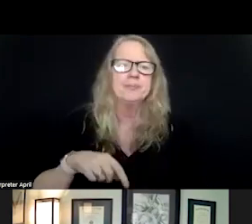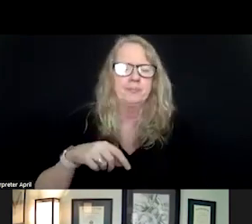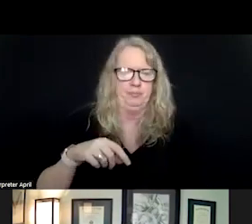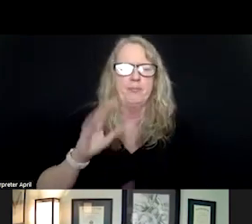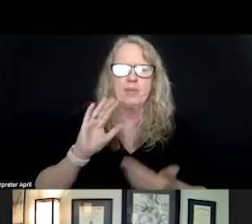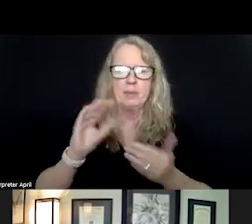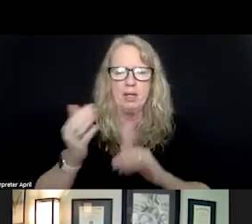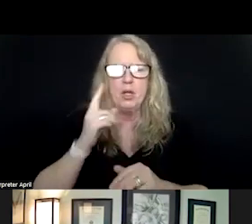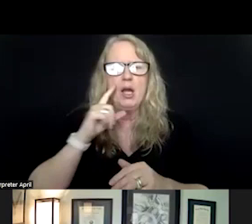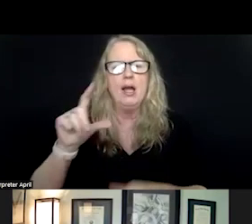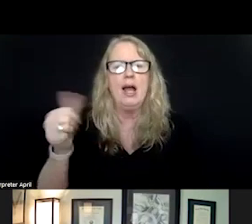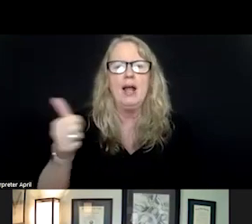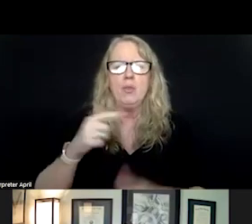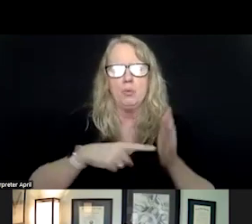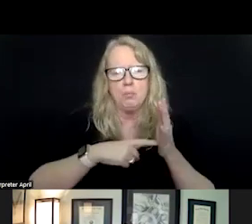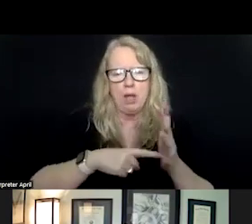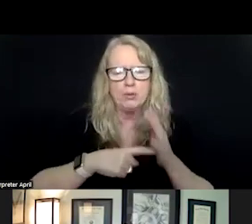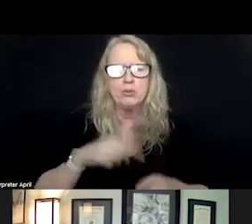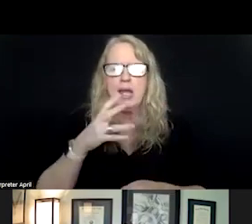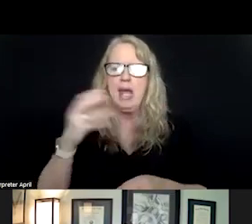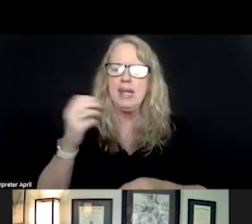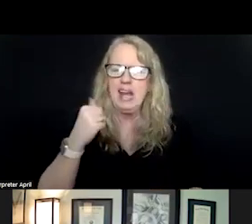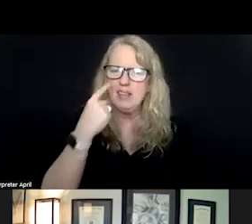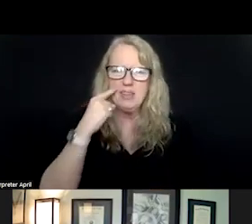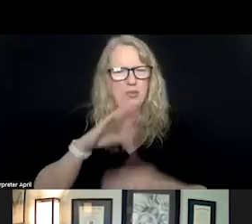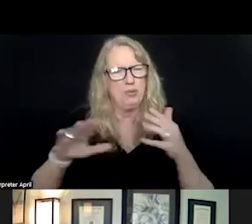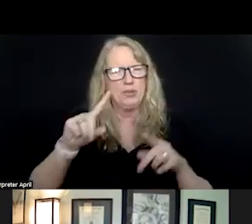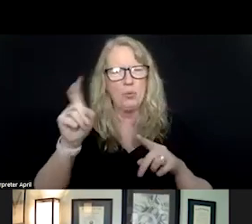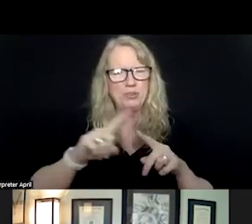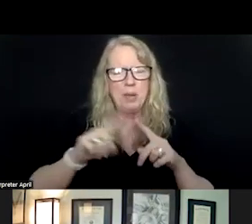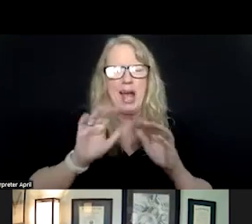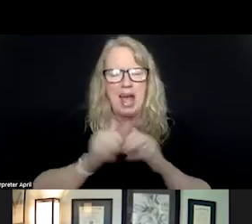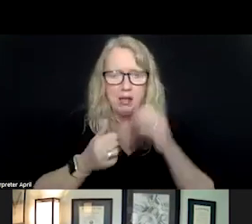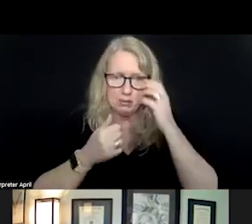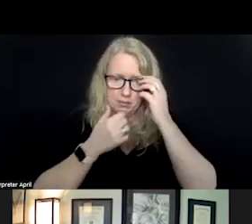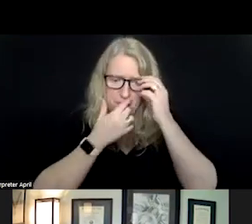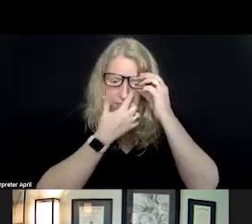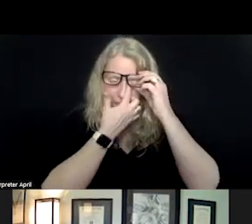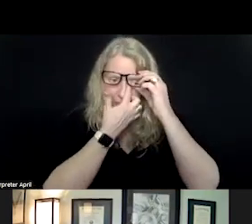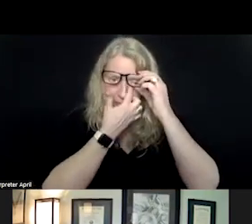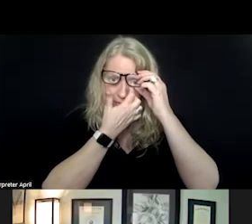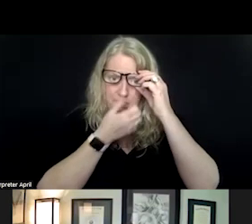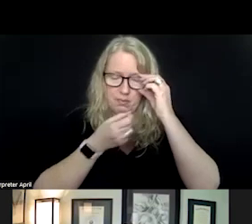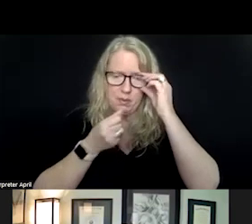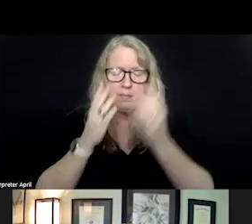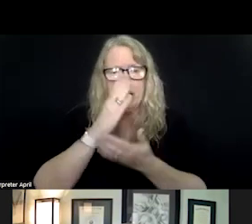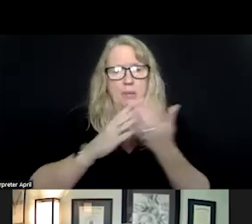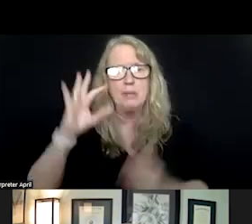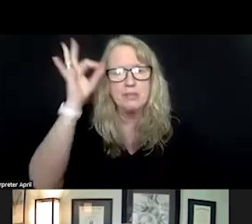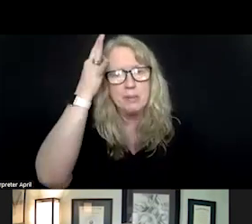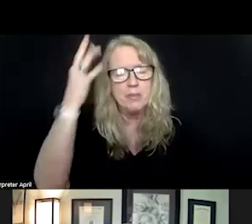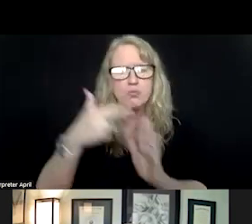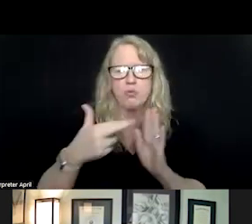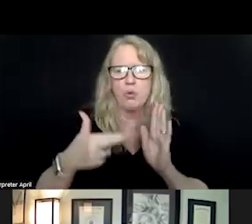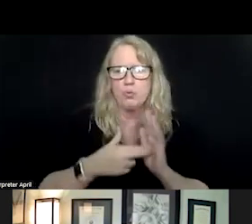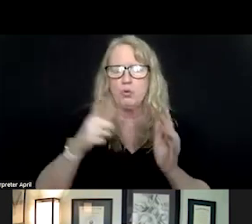versus other models. I think there was a question around how that intersects with some of the federal rules